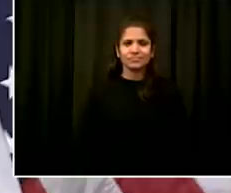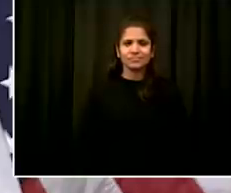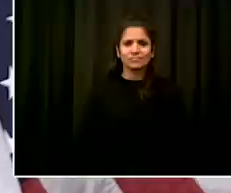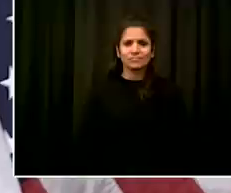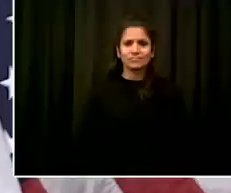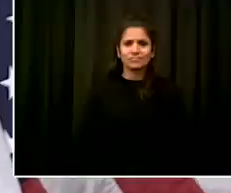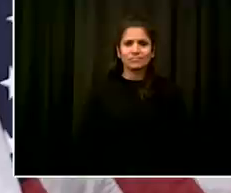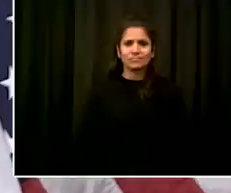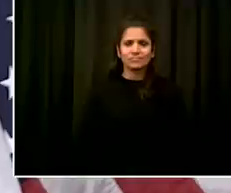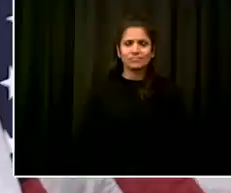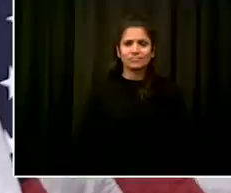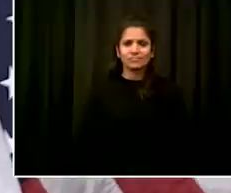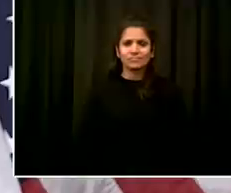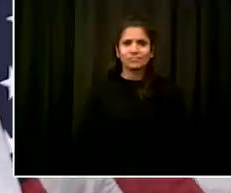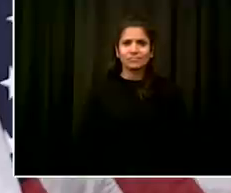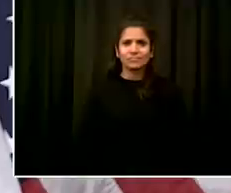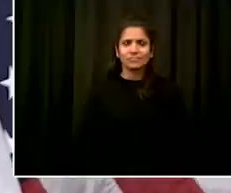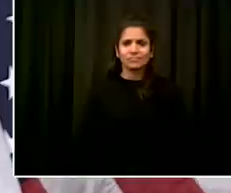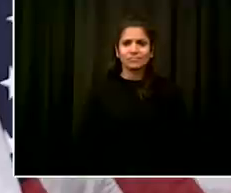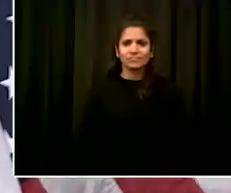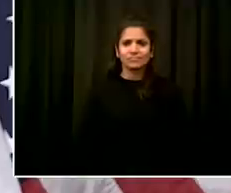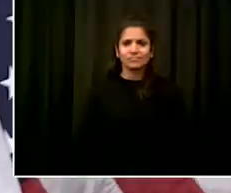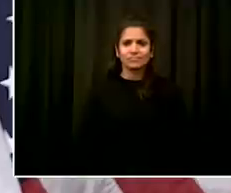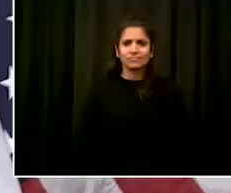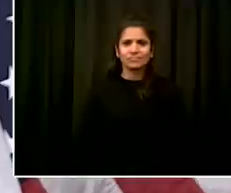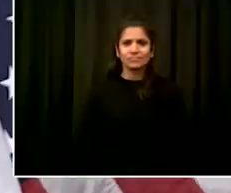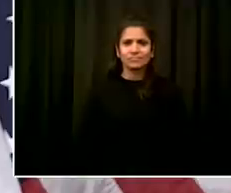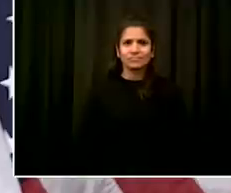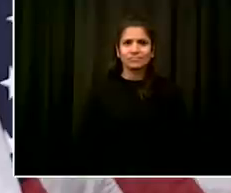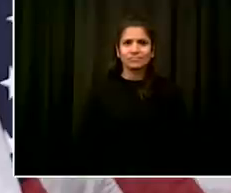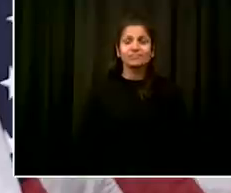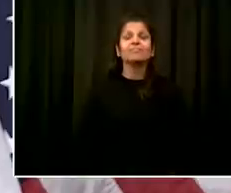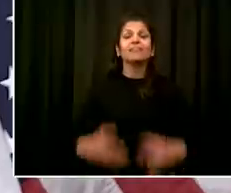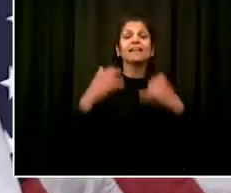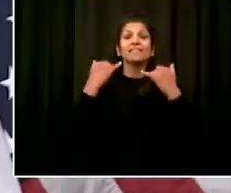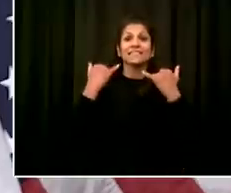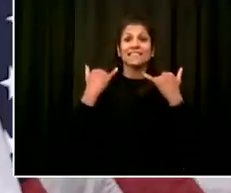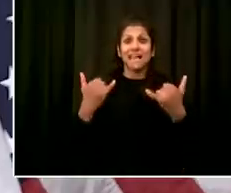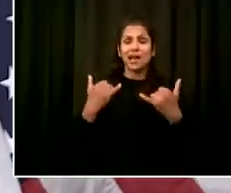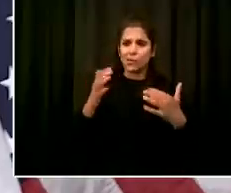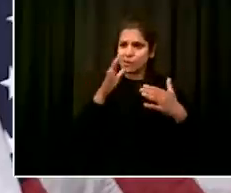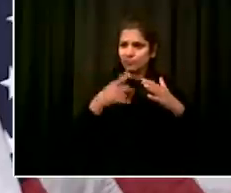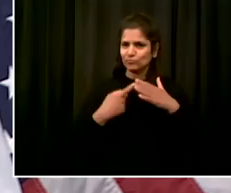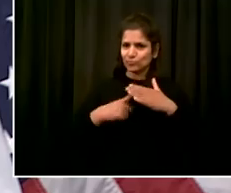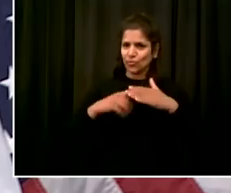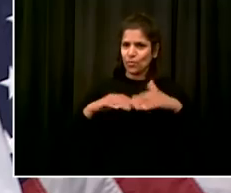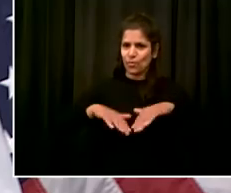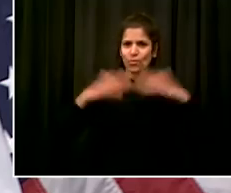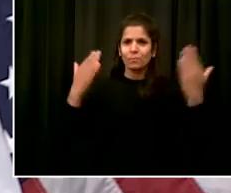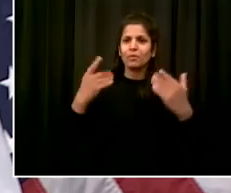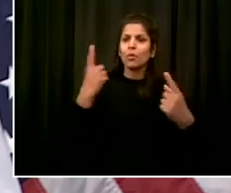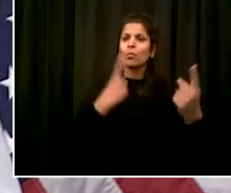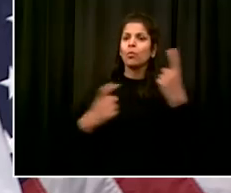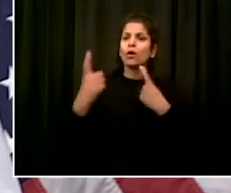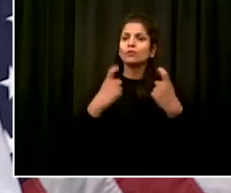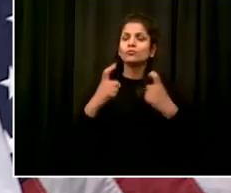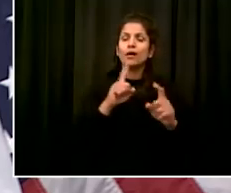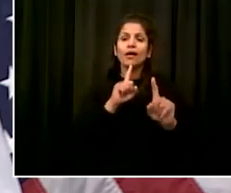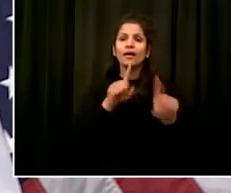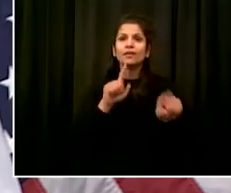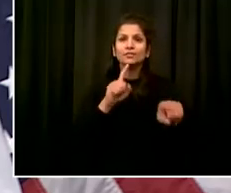dure. With that, we will turn to our colleagues in the media. Please let me know the name and outlet of each